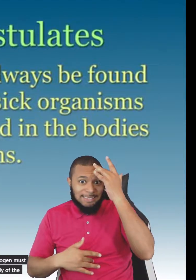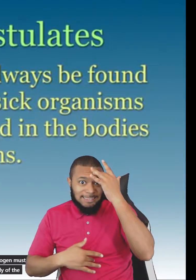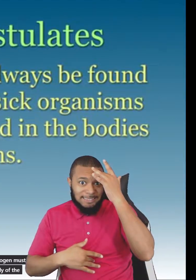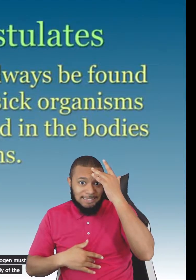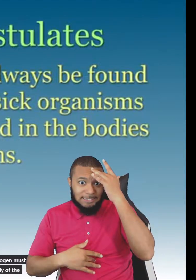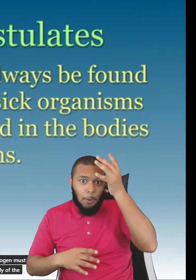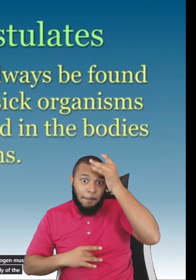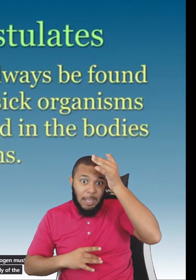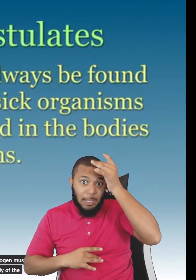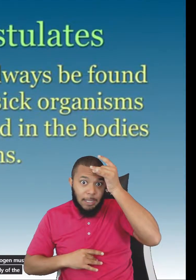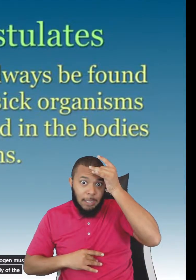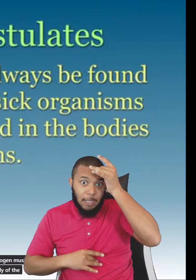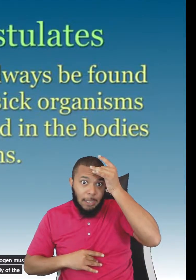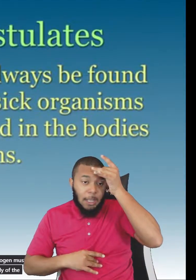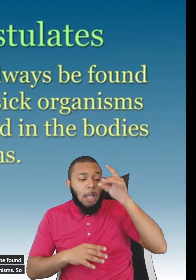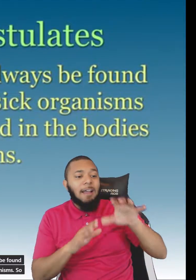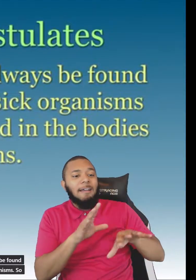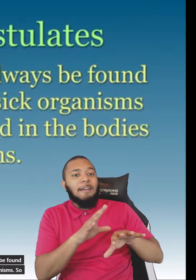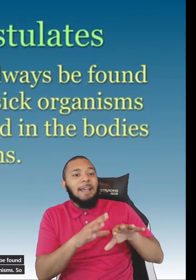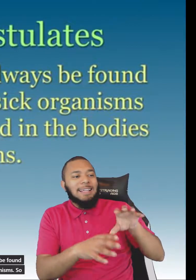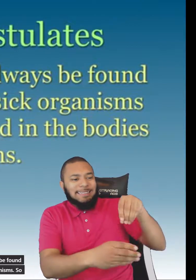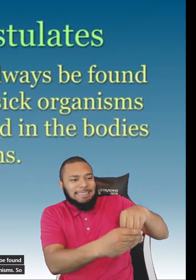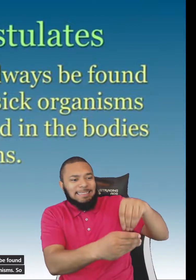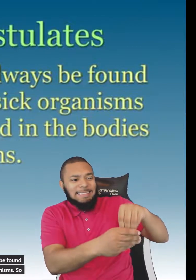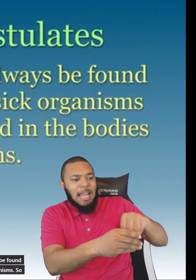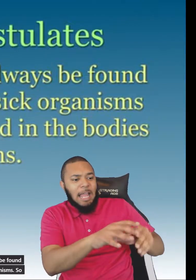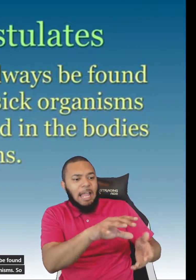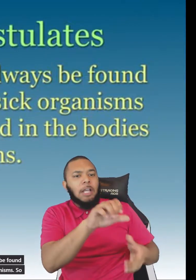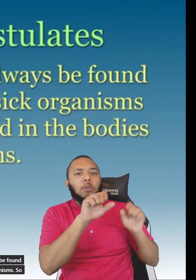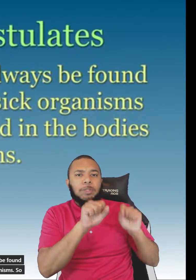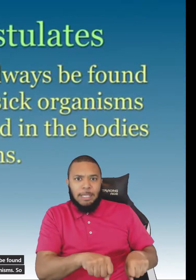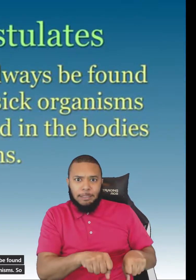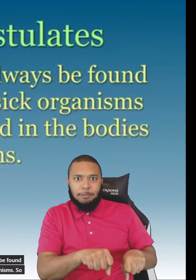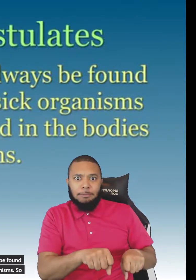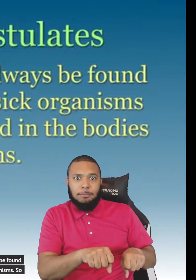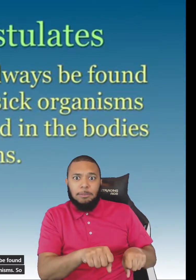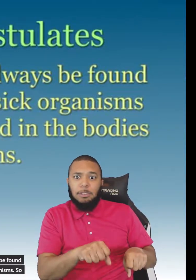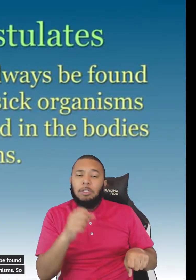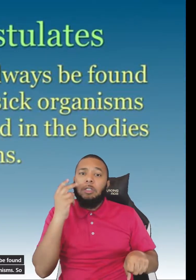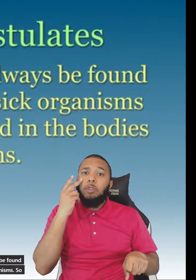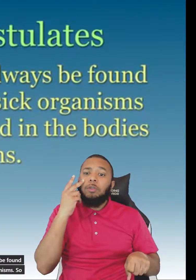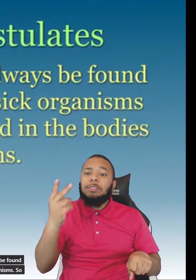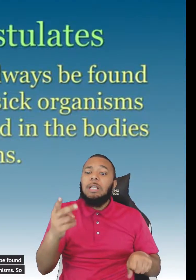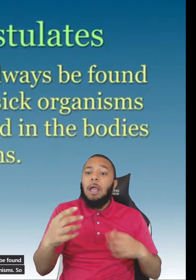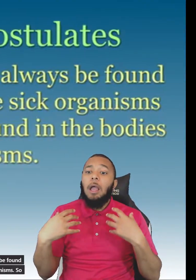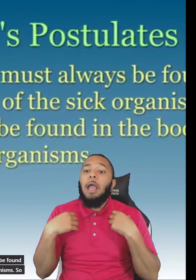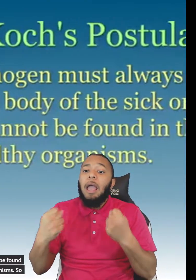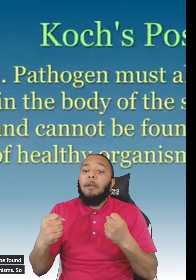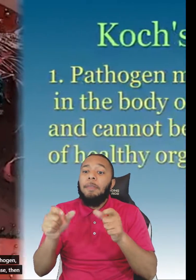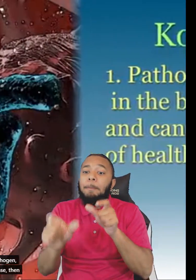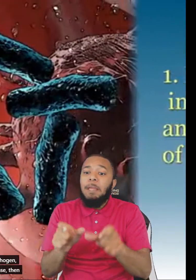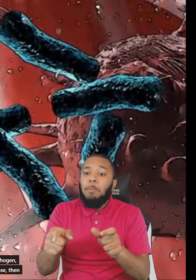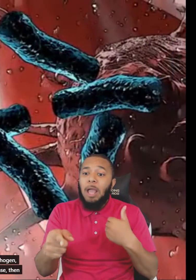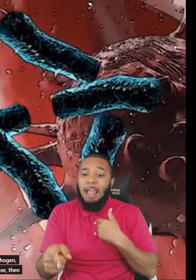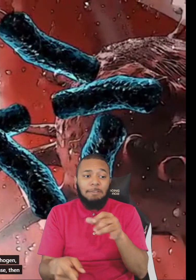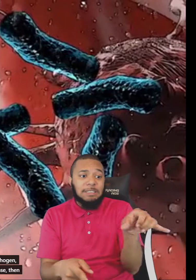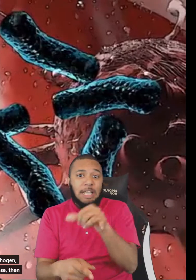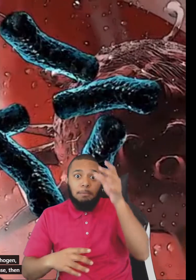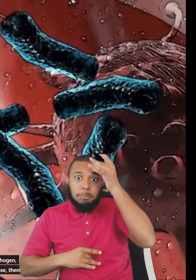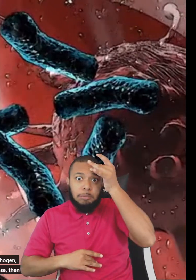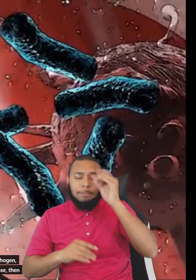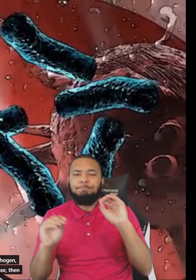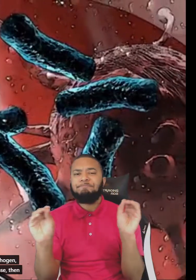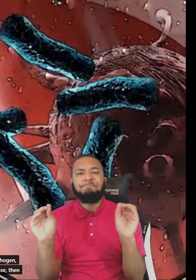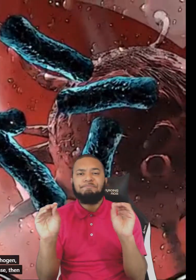found in the body of the sick organisms and cannot be found in the body of healthy organisms. So if you're looking for